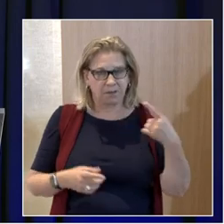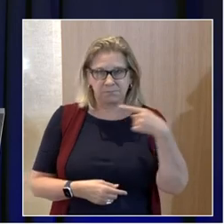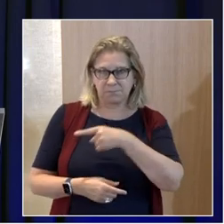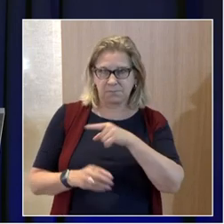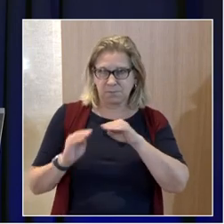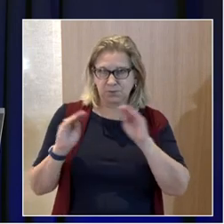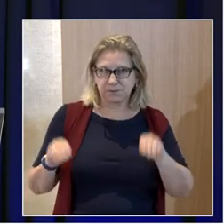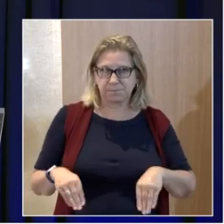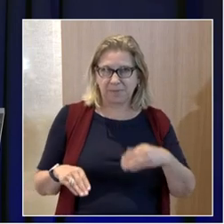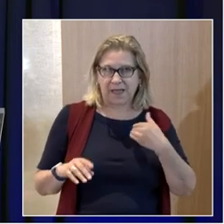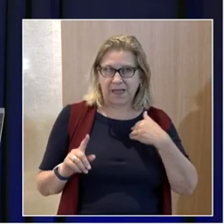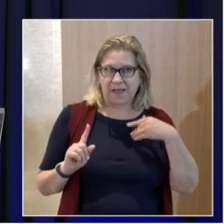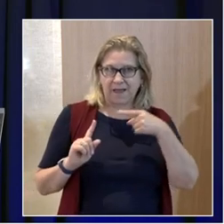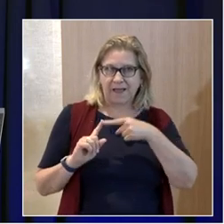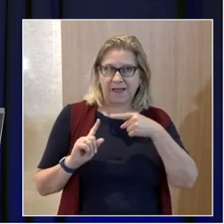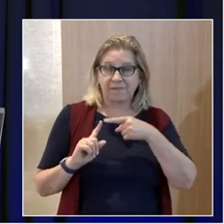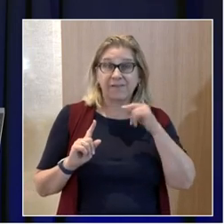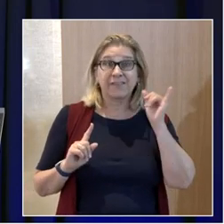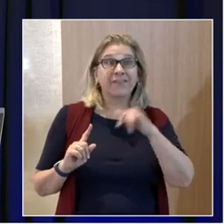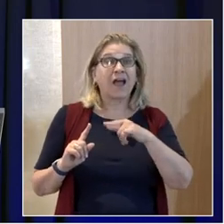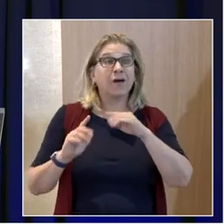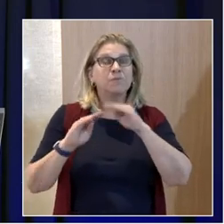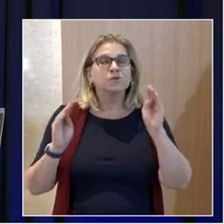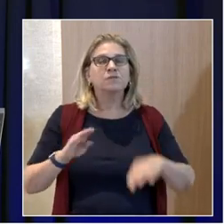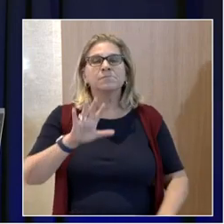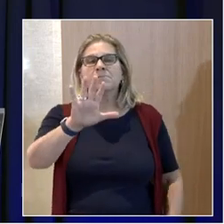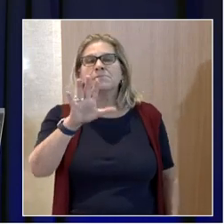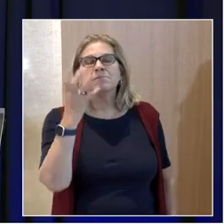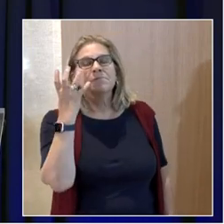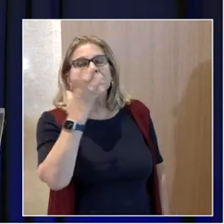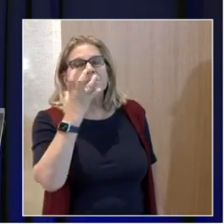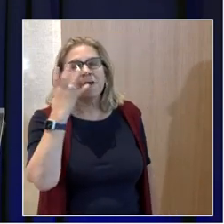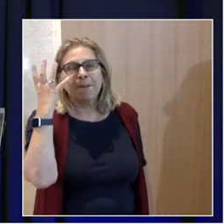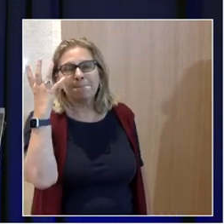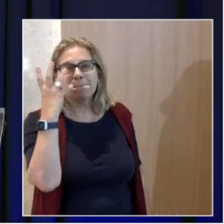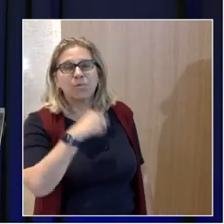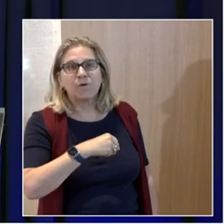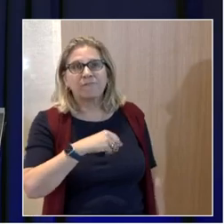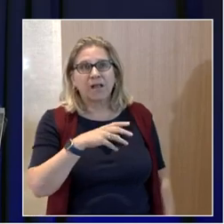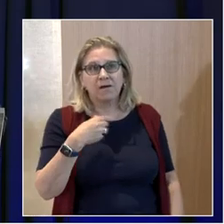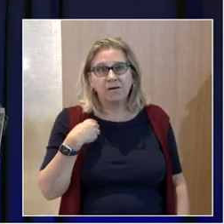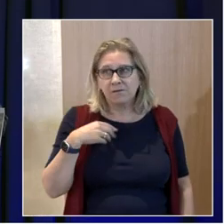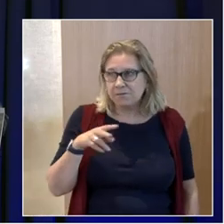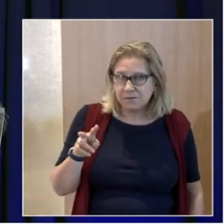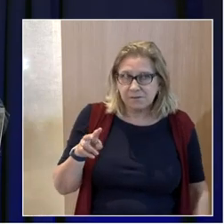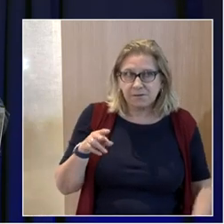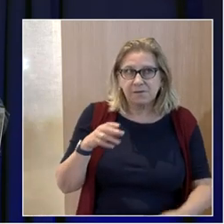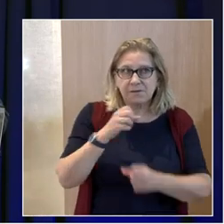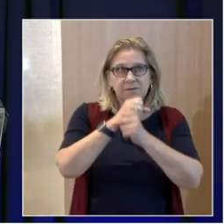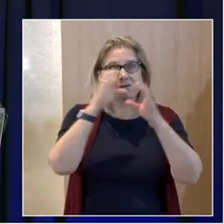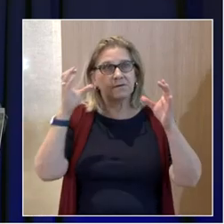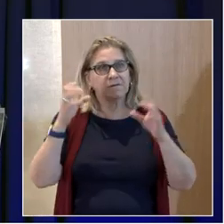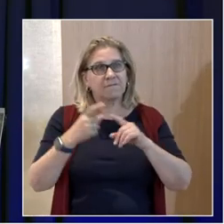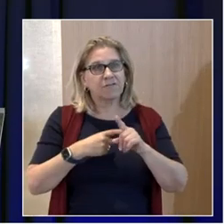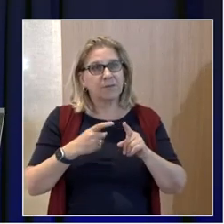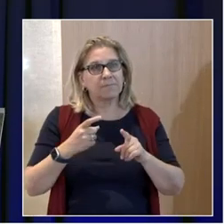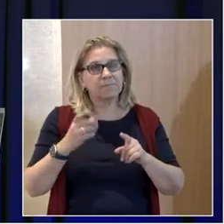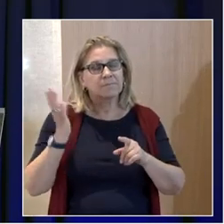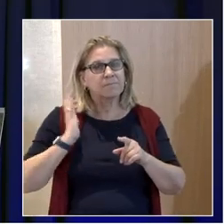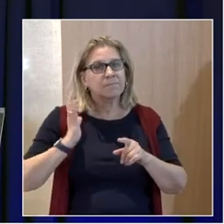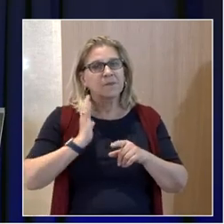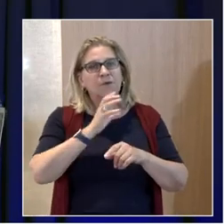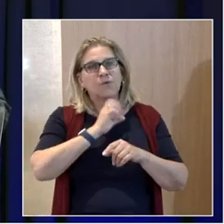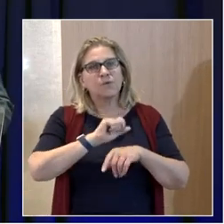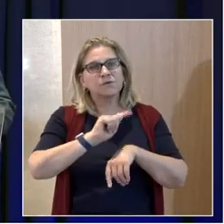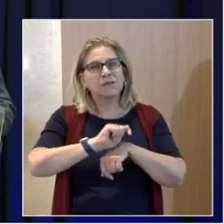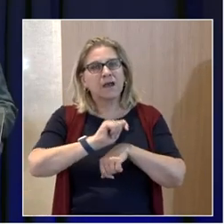wonderfully imagined museum and at a synagogue that has been moved two times. So it's wonderful,